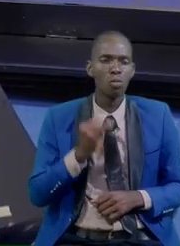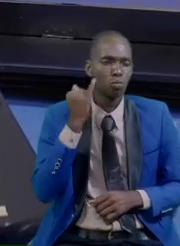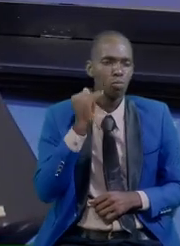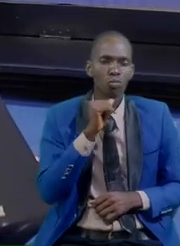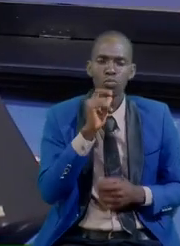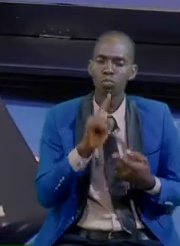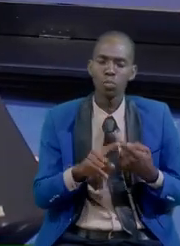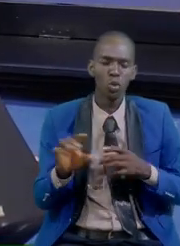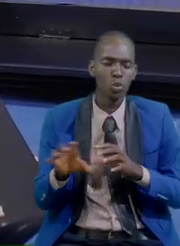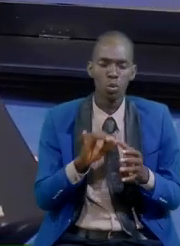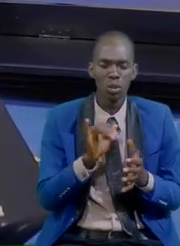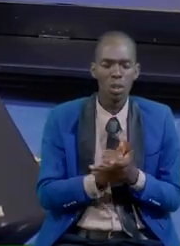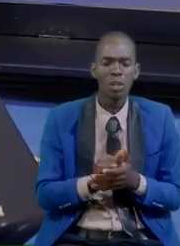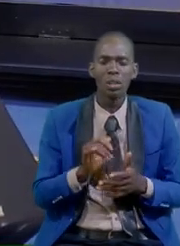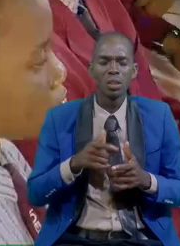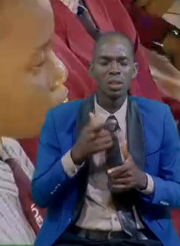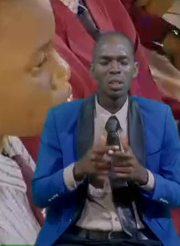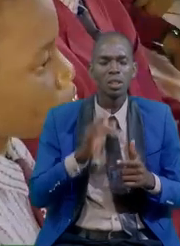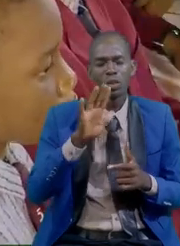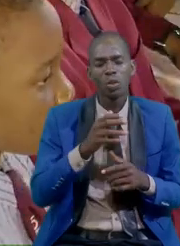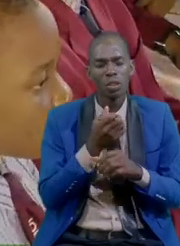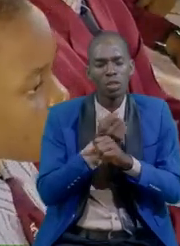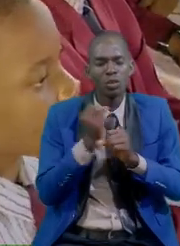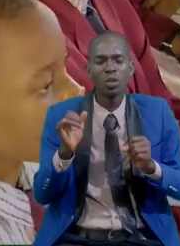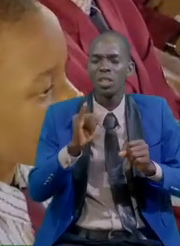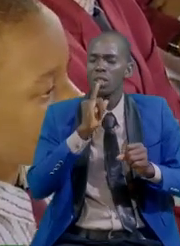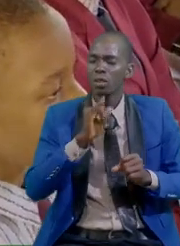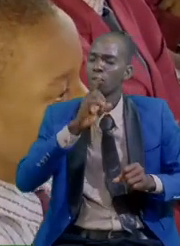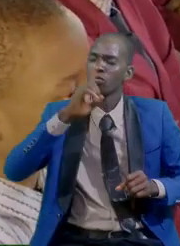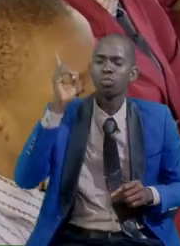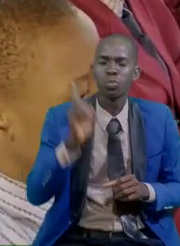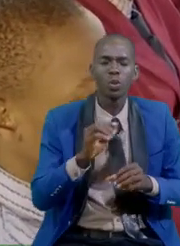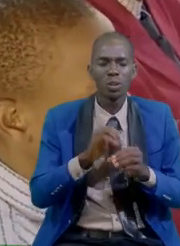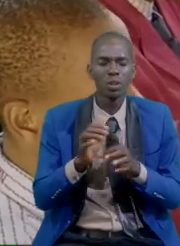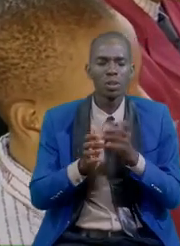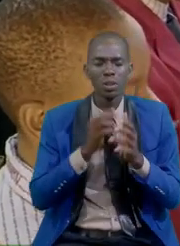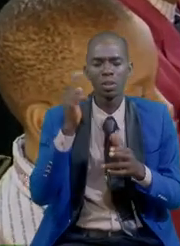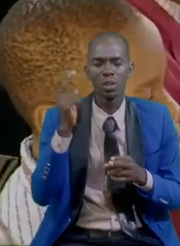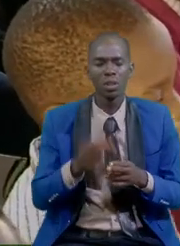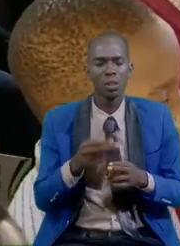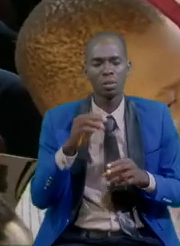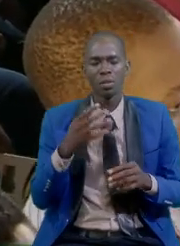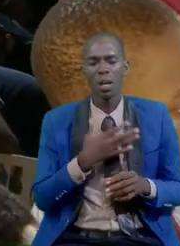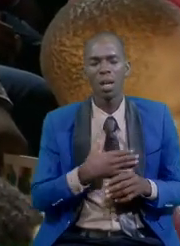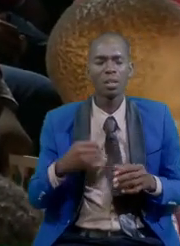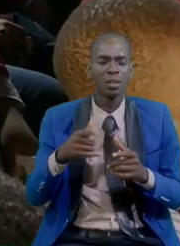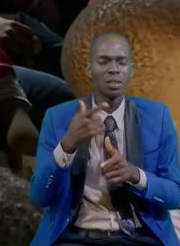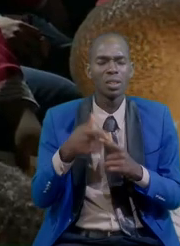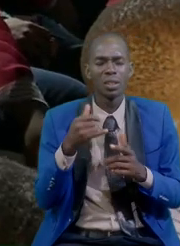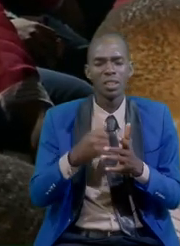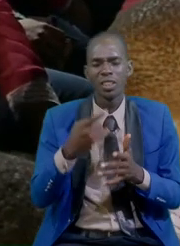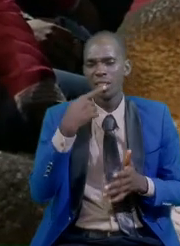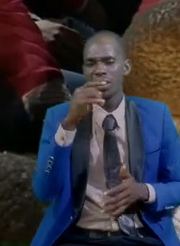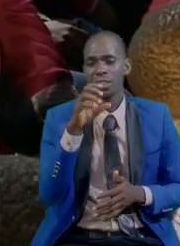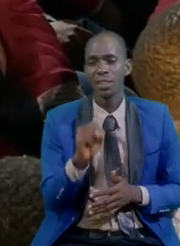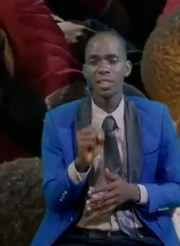Your salvation is guaranteed in Jesus' name. And then it says that, hey,